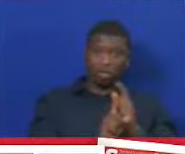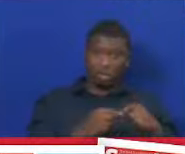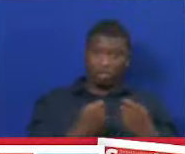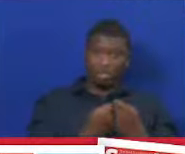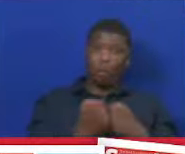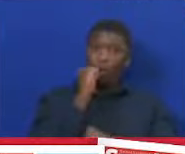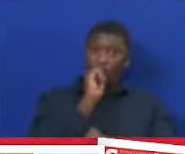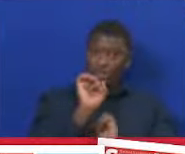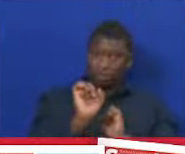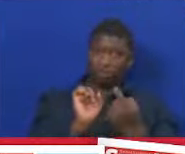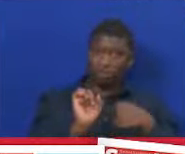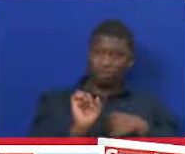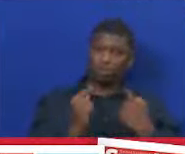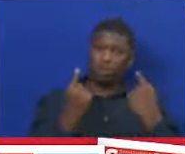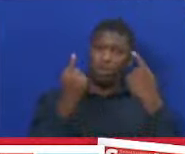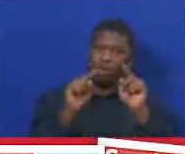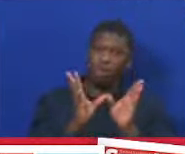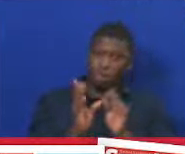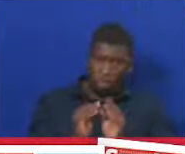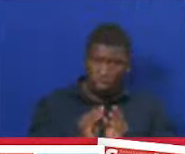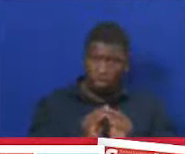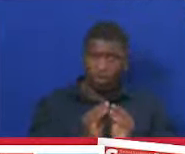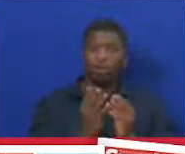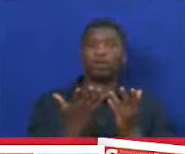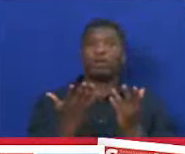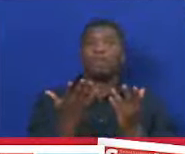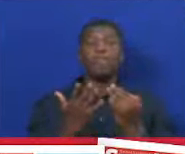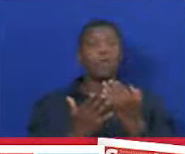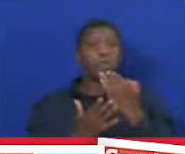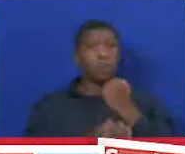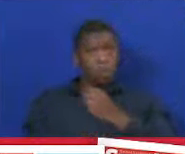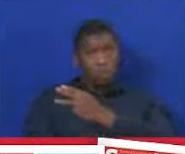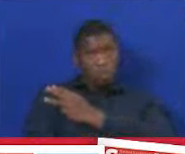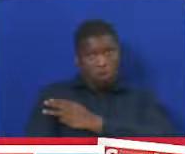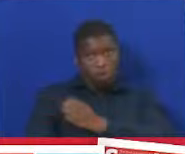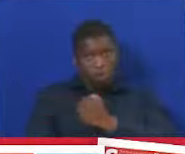where my commander,